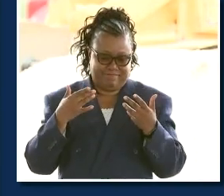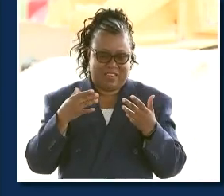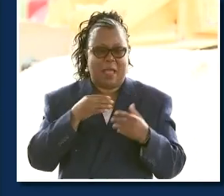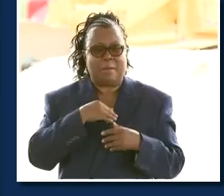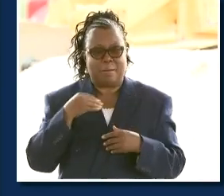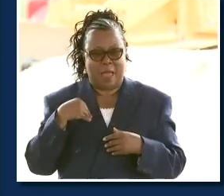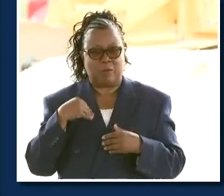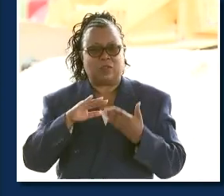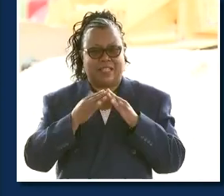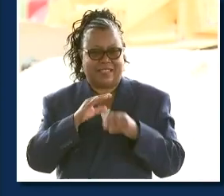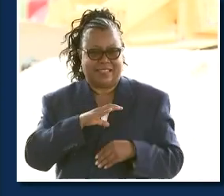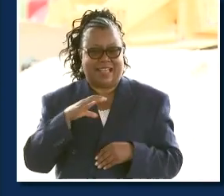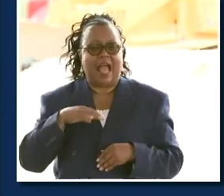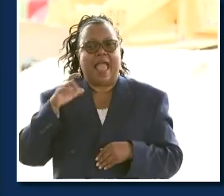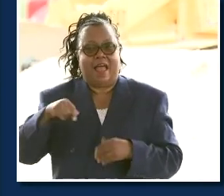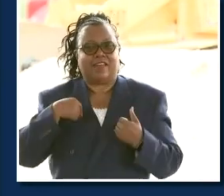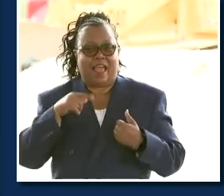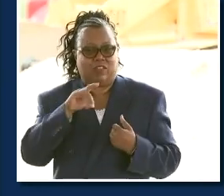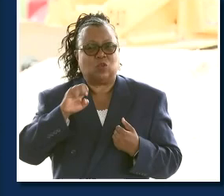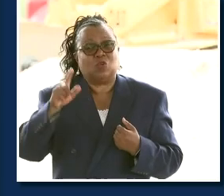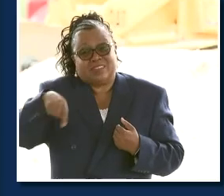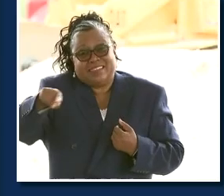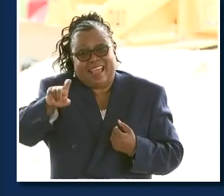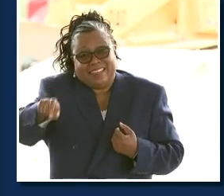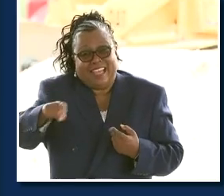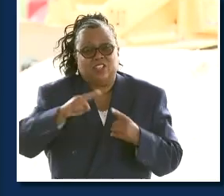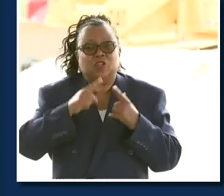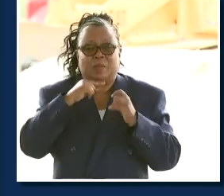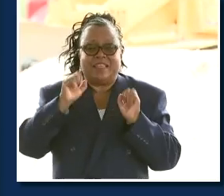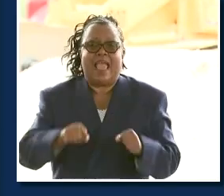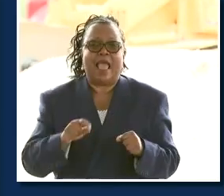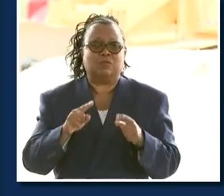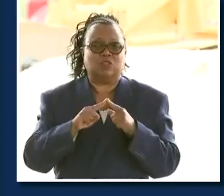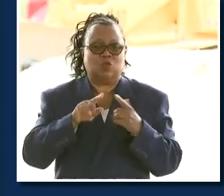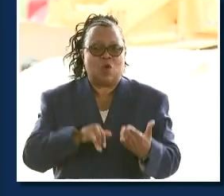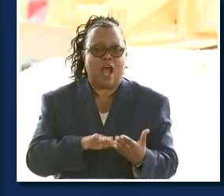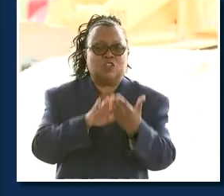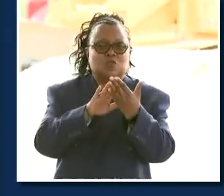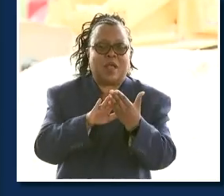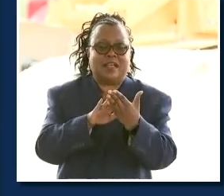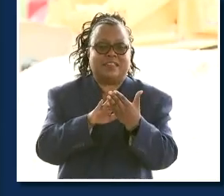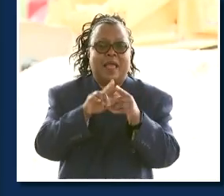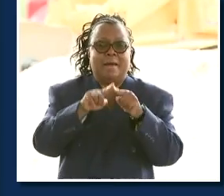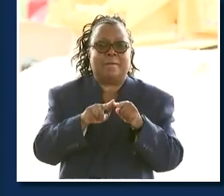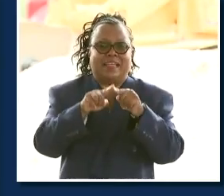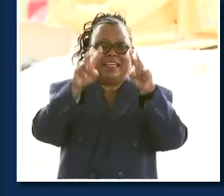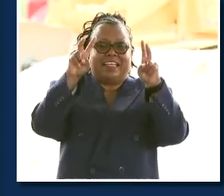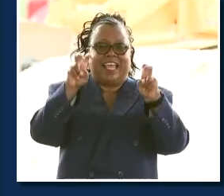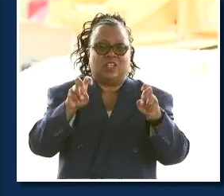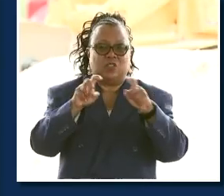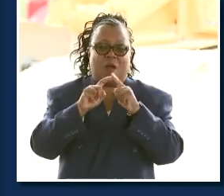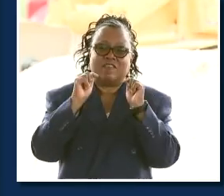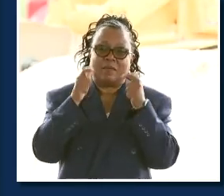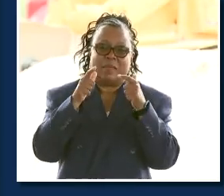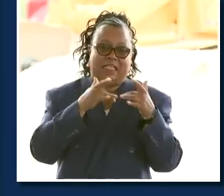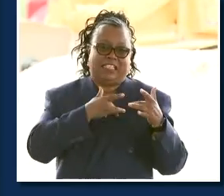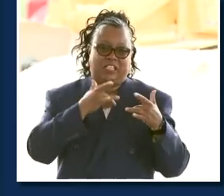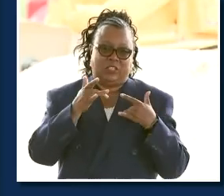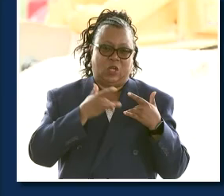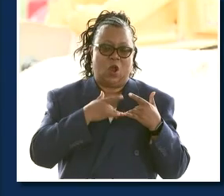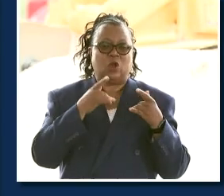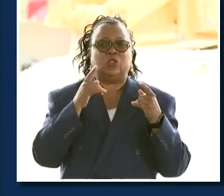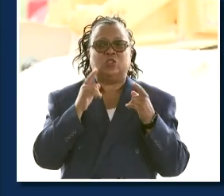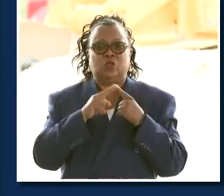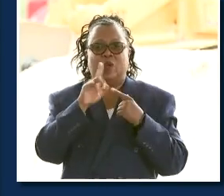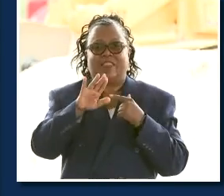members of the City Council have to have the tools that they need to be able to address pending issues of immediate concern